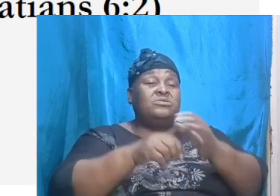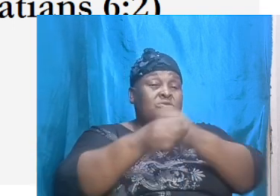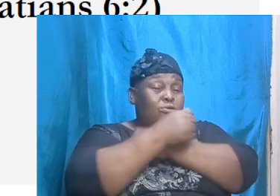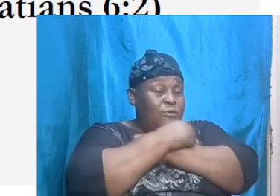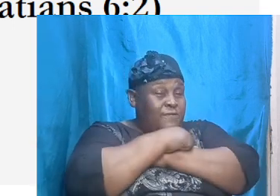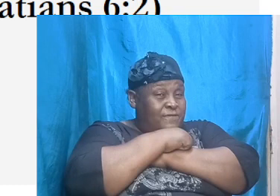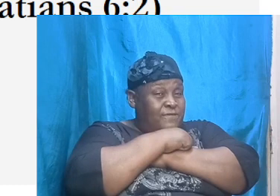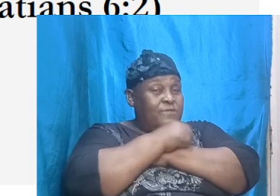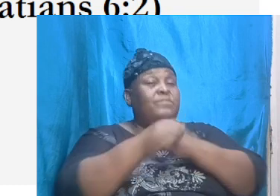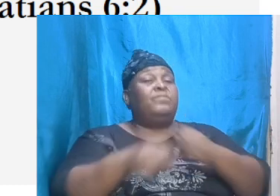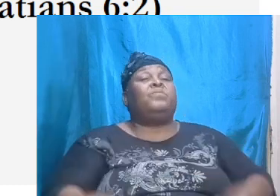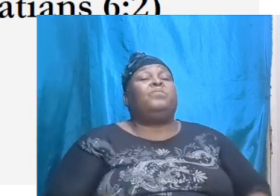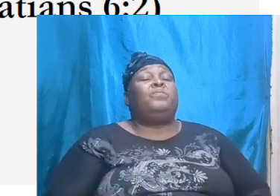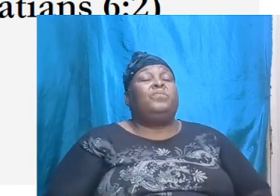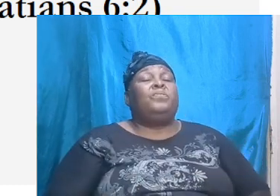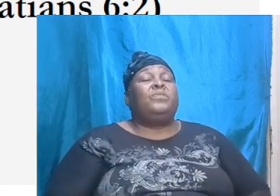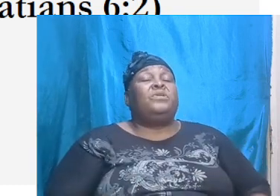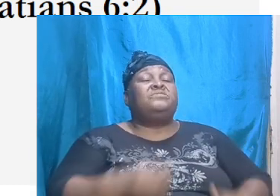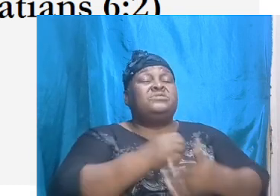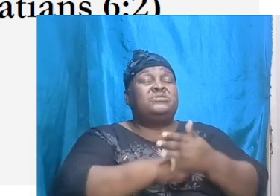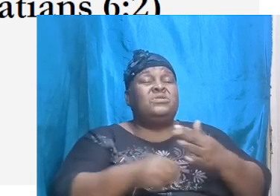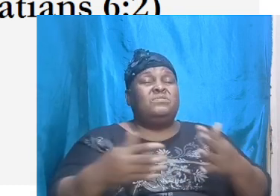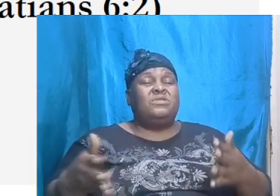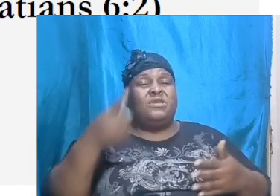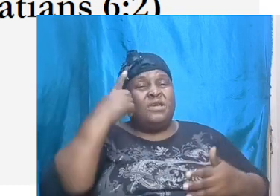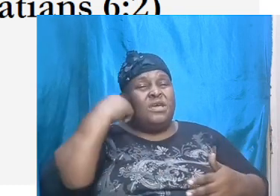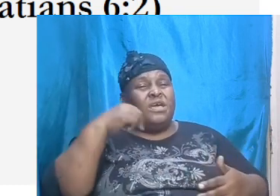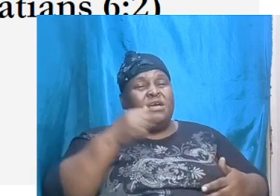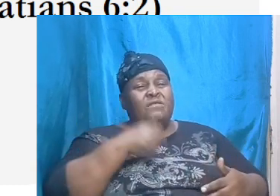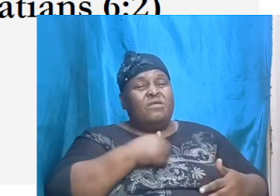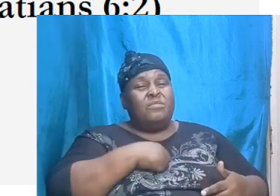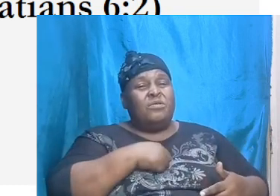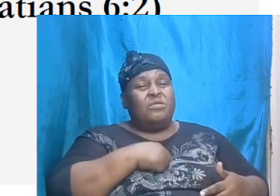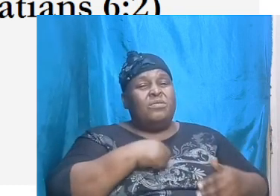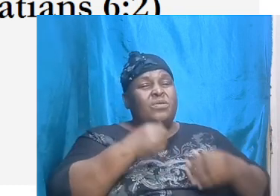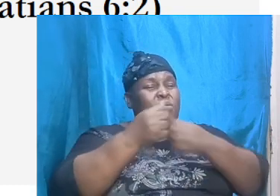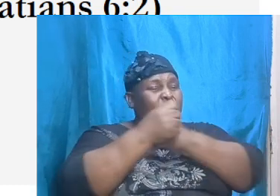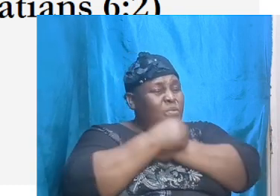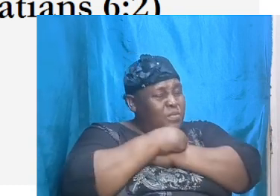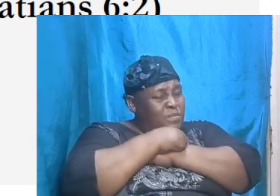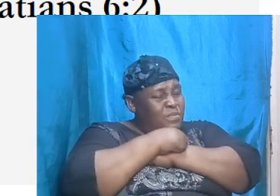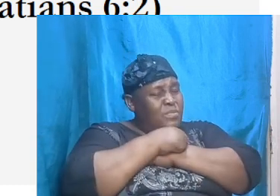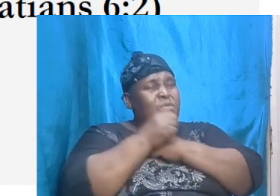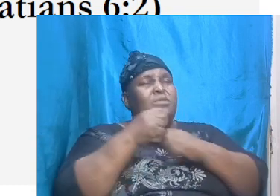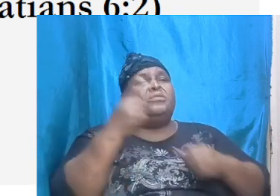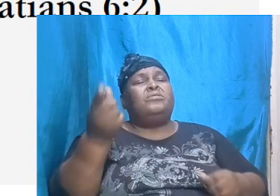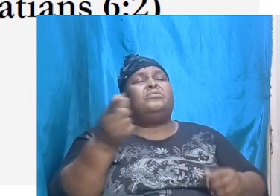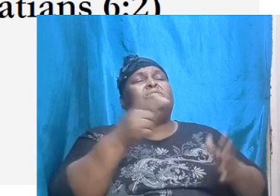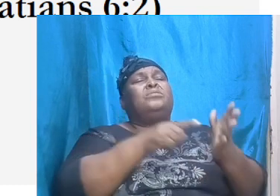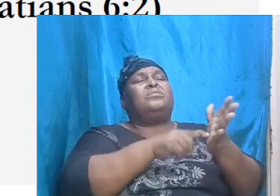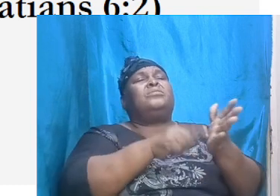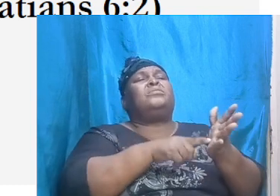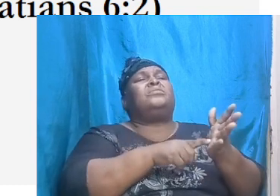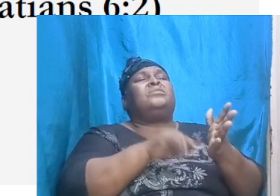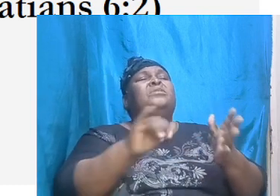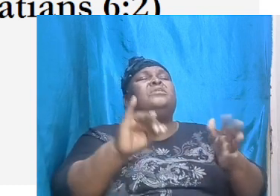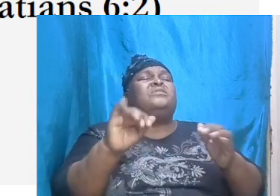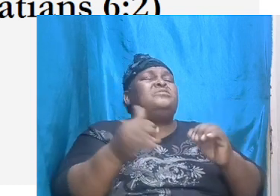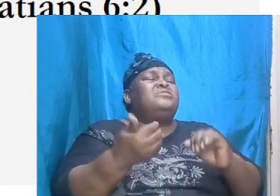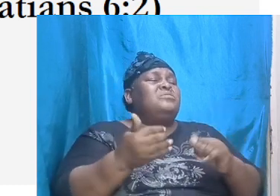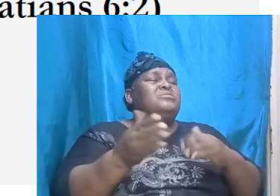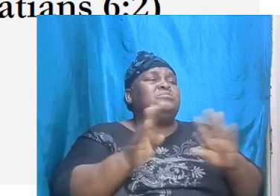words, you have something for me. What is it? You owe me. Why you owe me? Love. And the Bible says that how we're supposed to behave as the children of